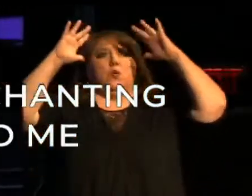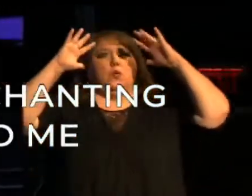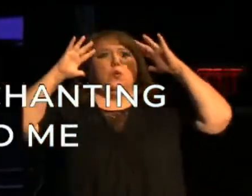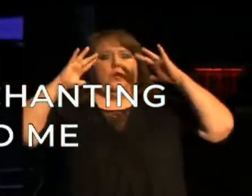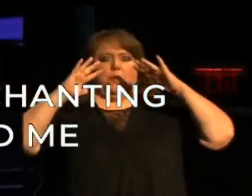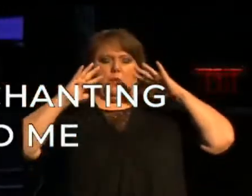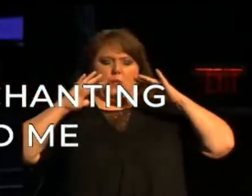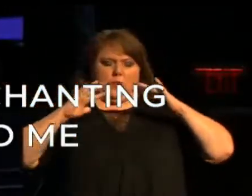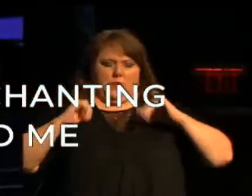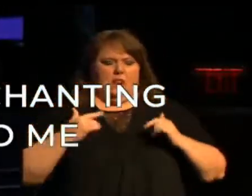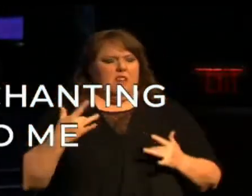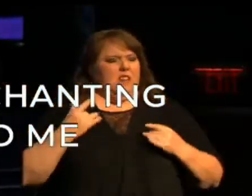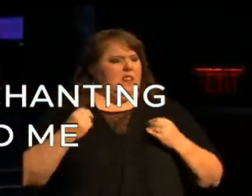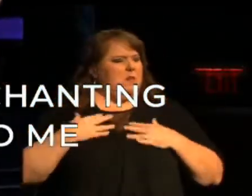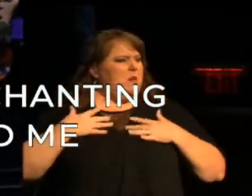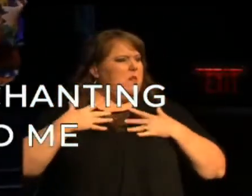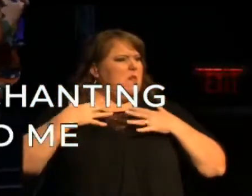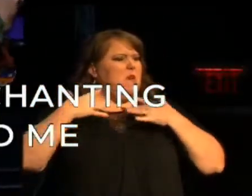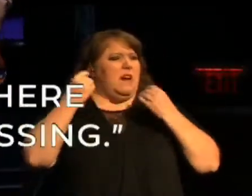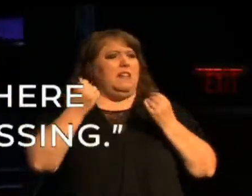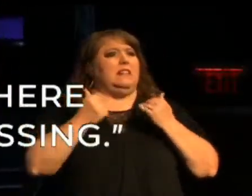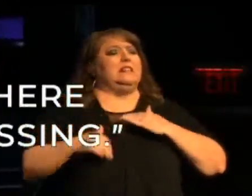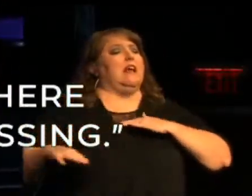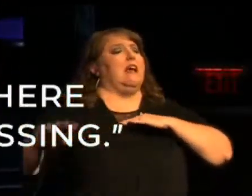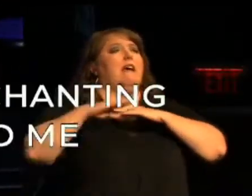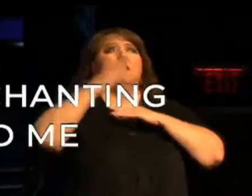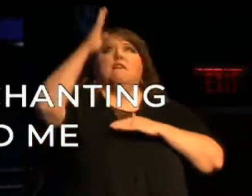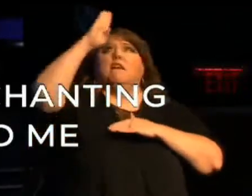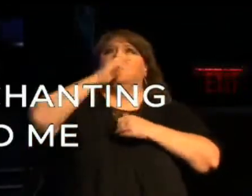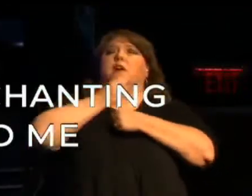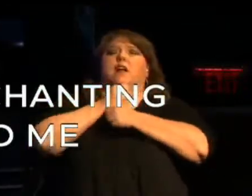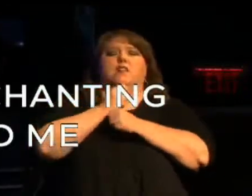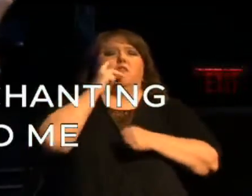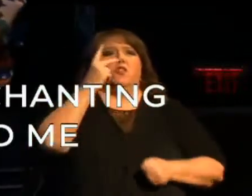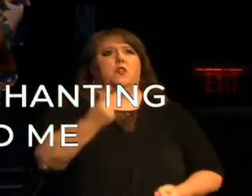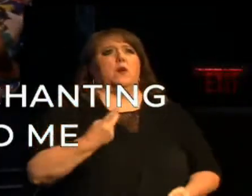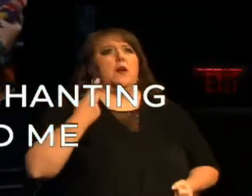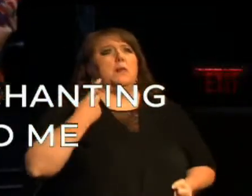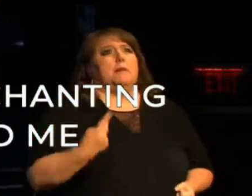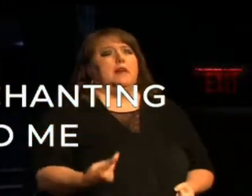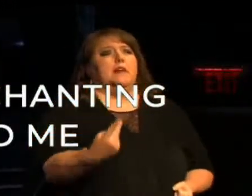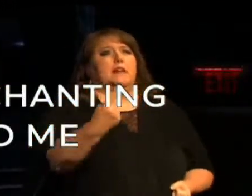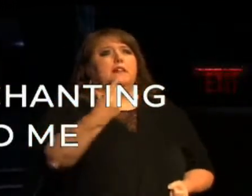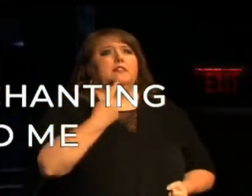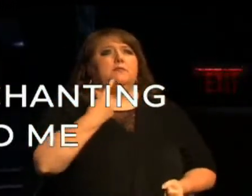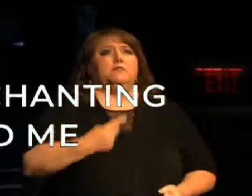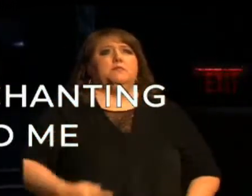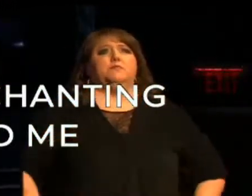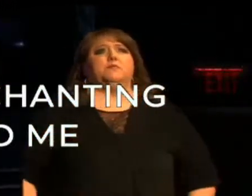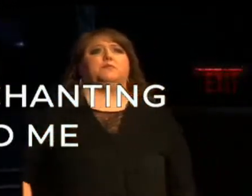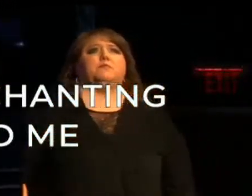was chanting. This land was made for you and me.